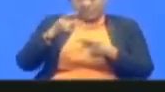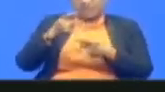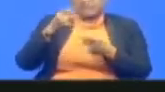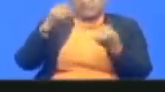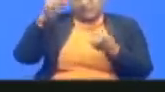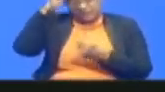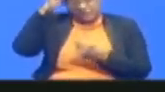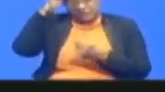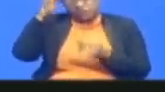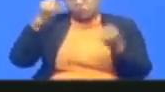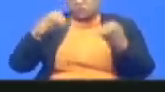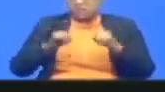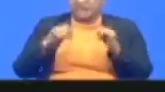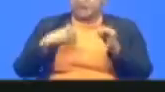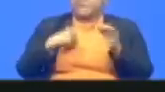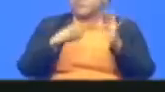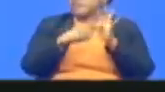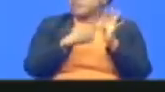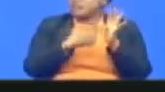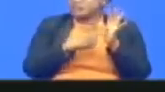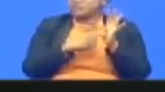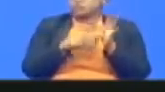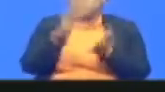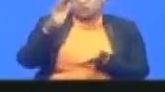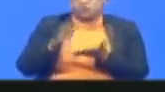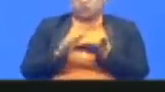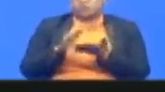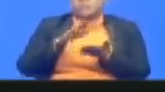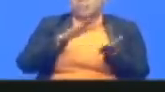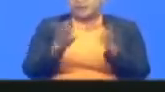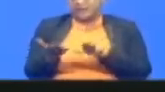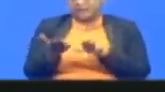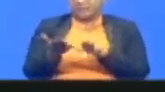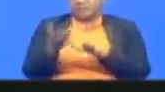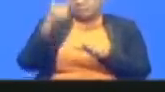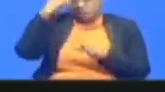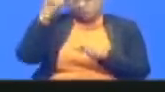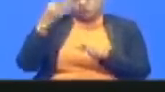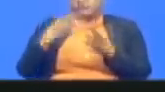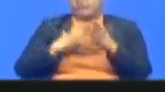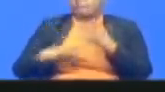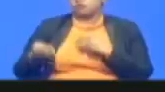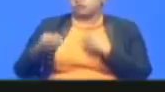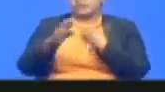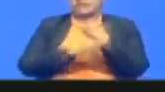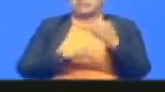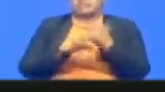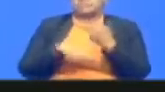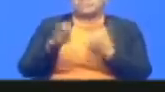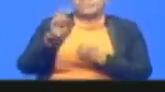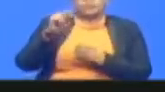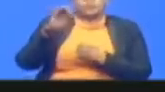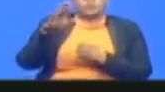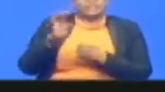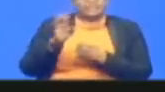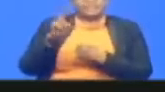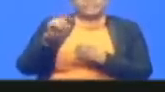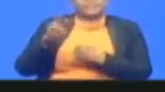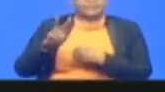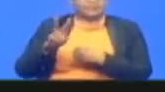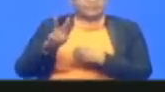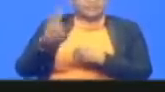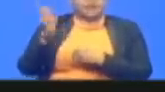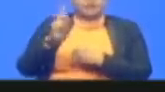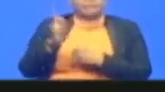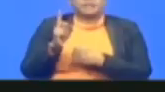guidelines for reducing mortality and morbidity due to unsafe abortions in the country. Eunice Omolo, NTV,